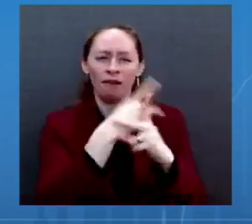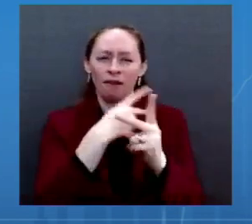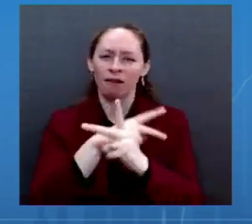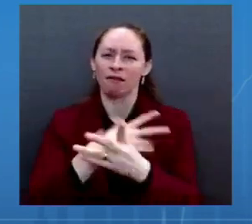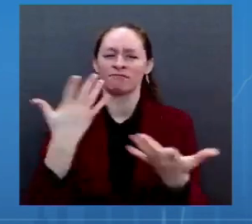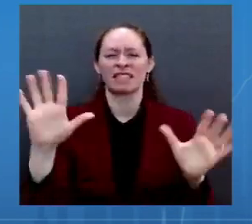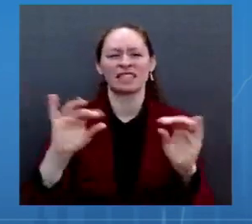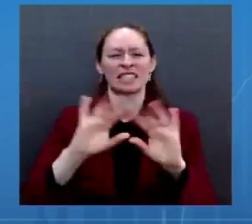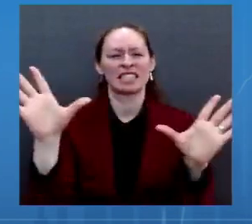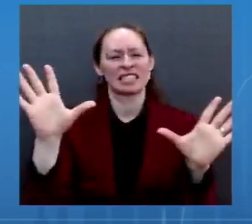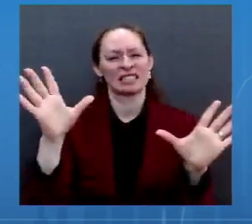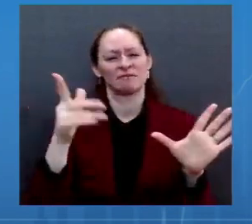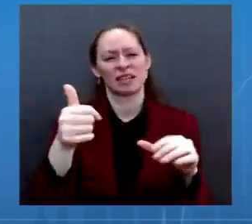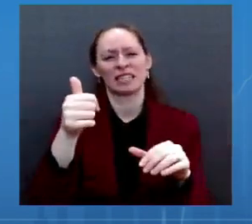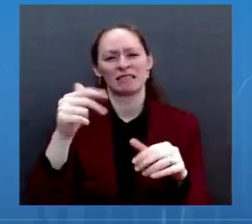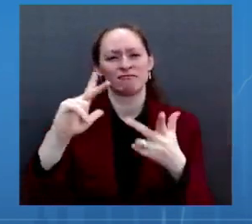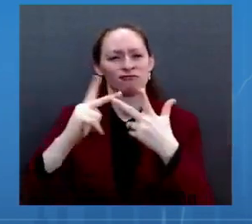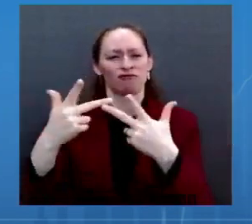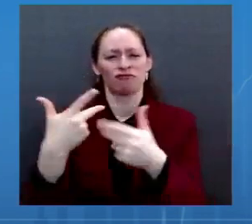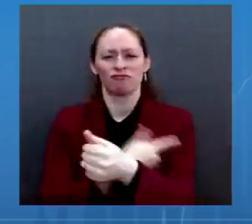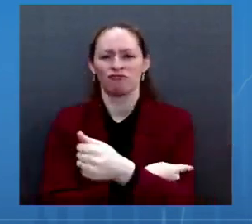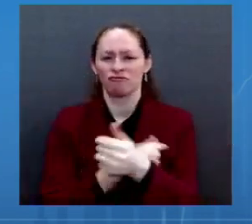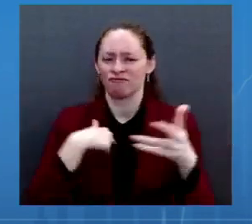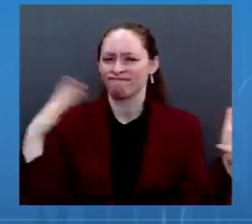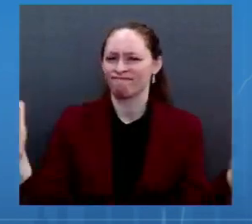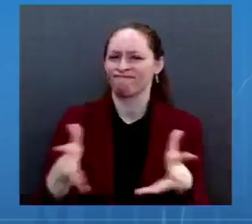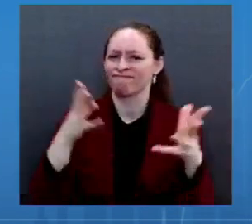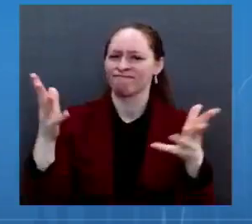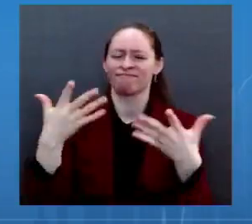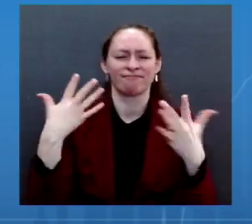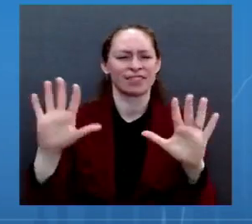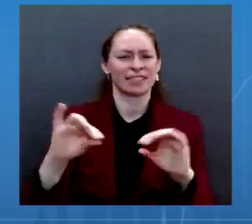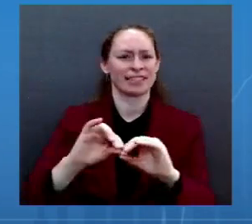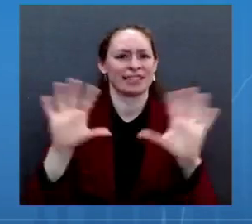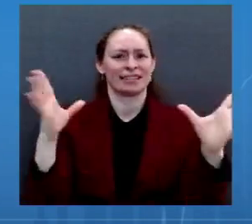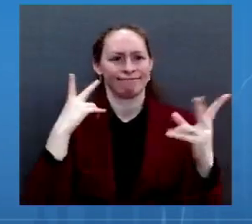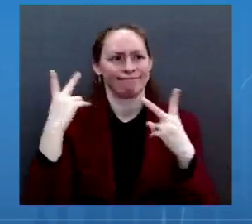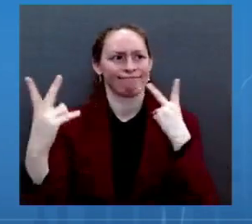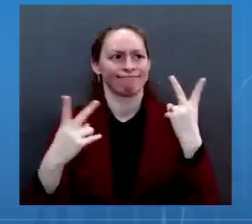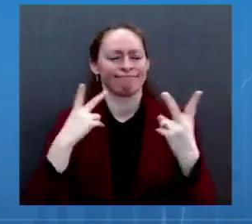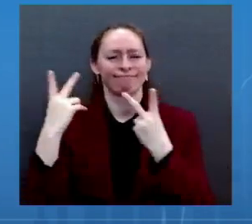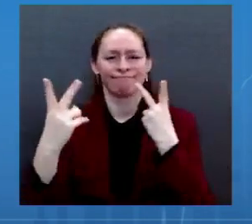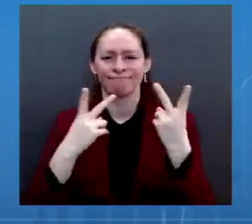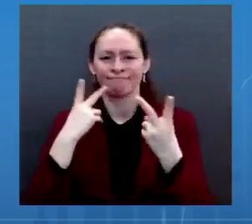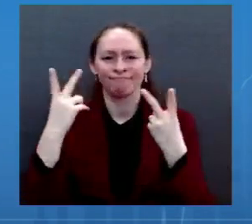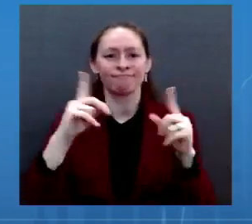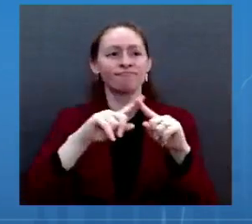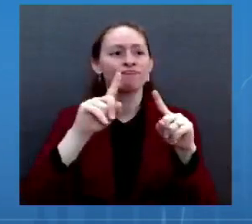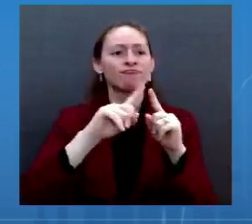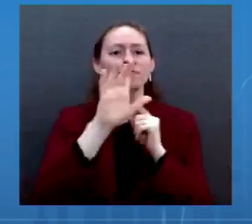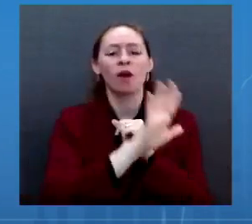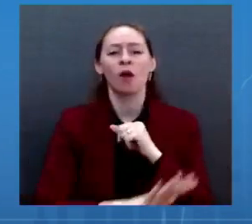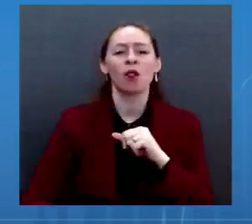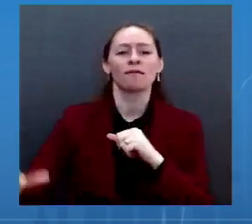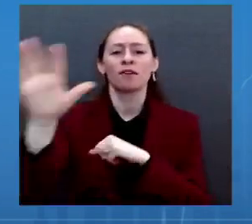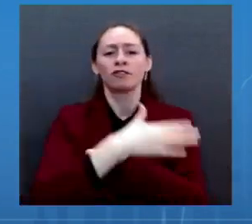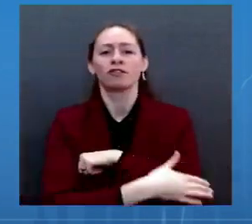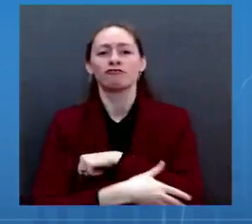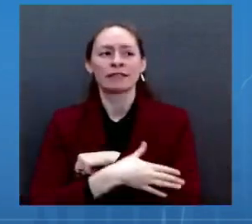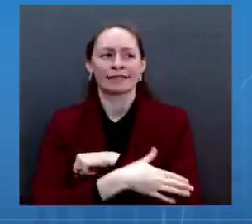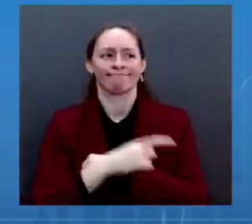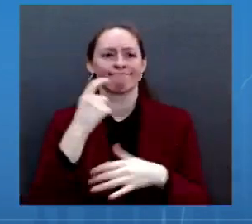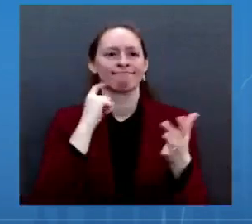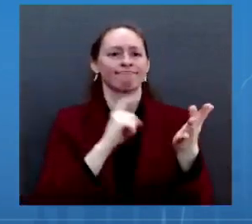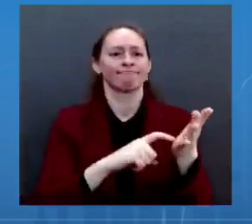the world have demonstrated the benefit of a booster dose after receiving only a primary series, including decreased risk